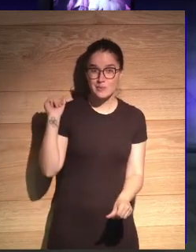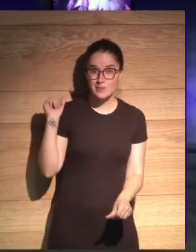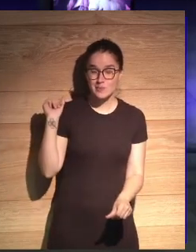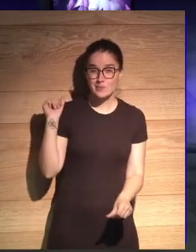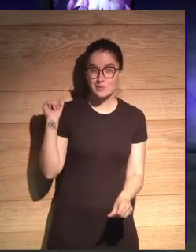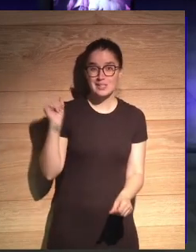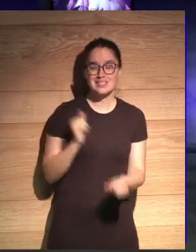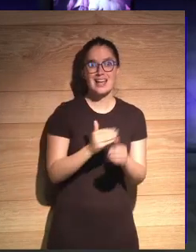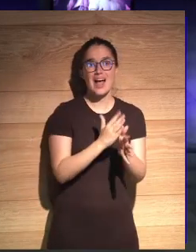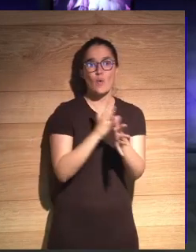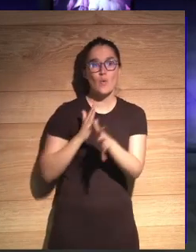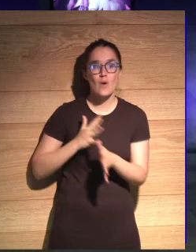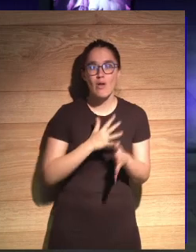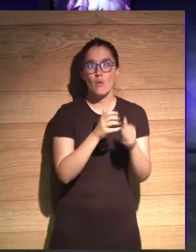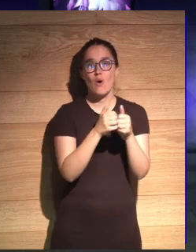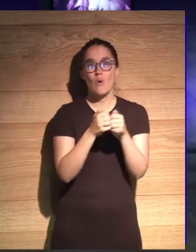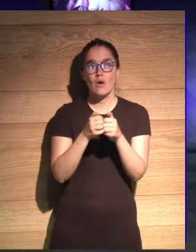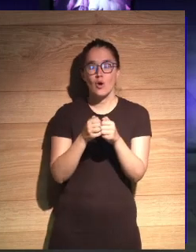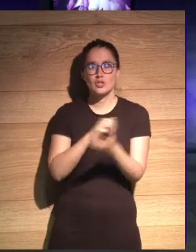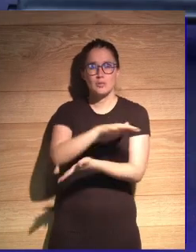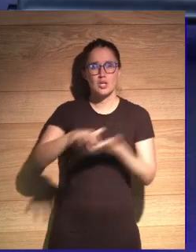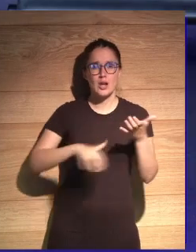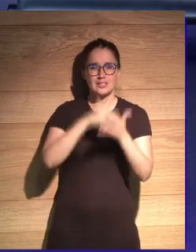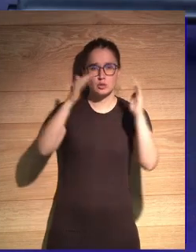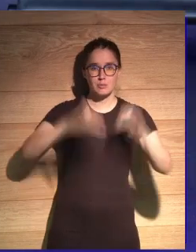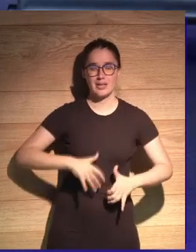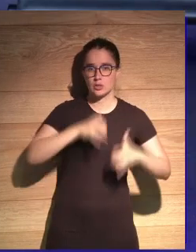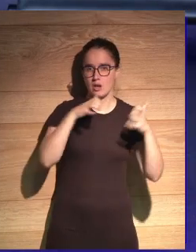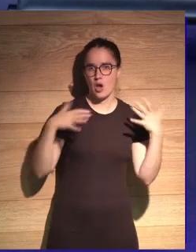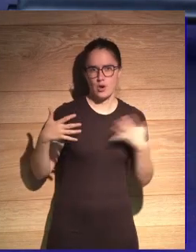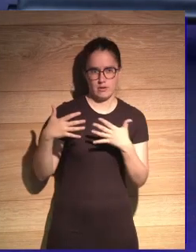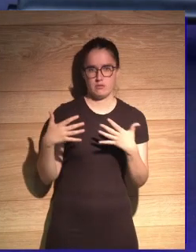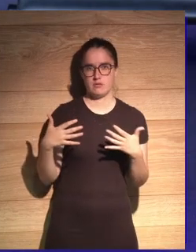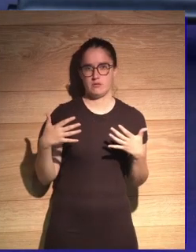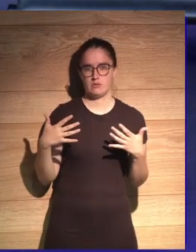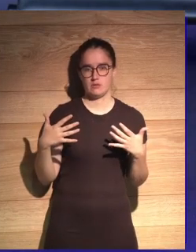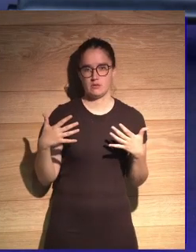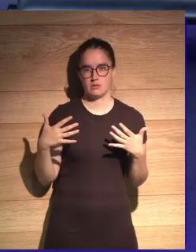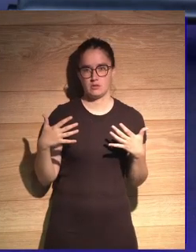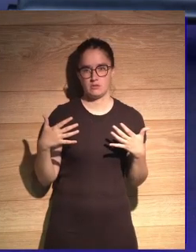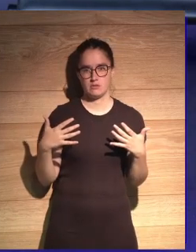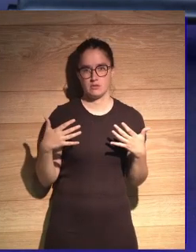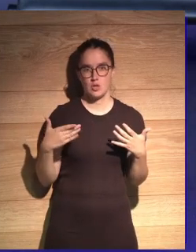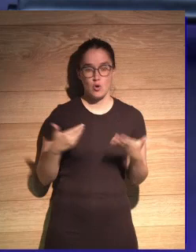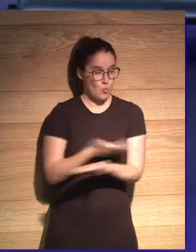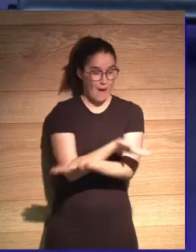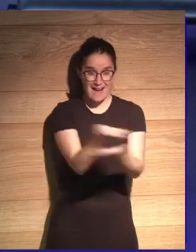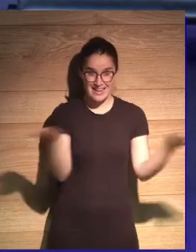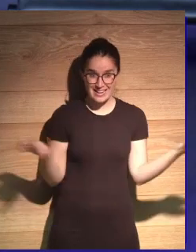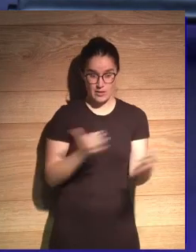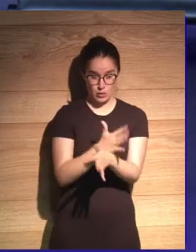Never throughout human history we have played less violent games than these